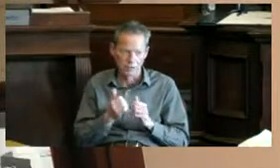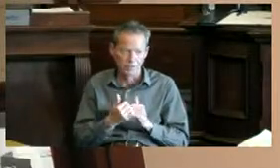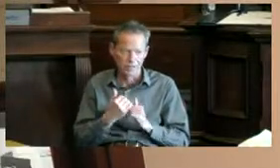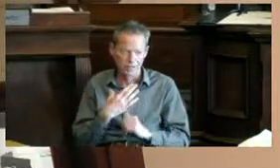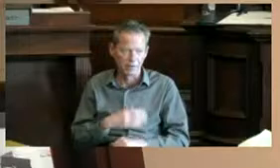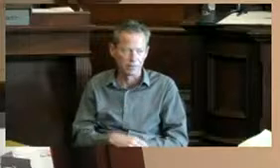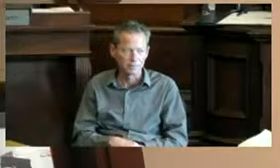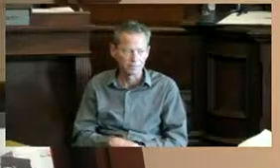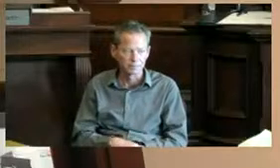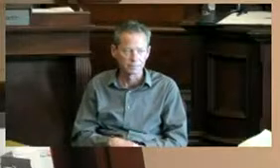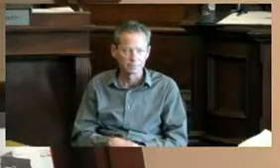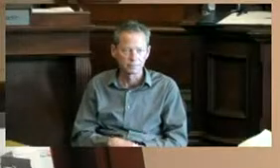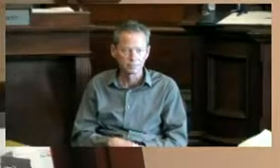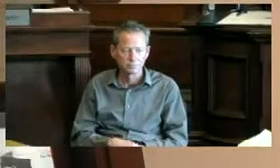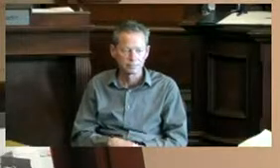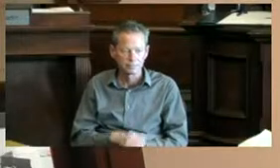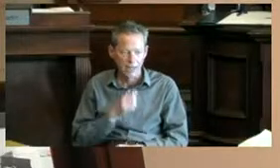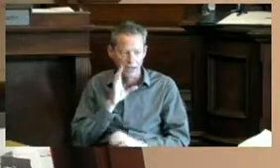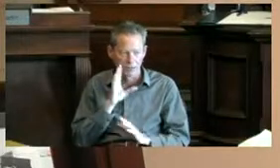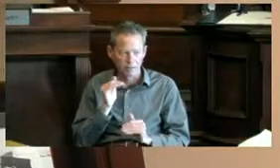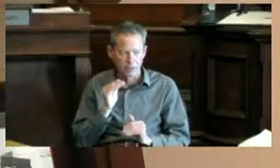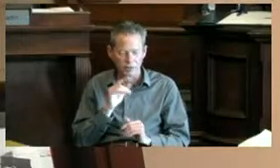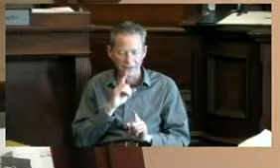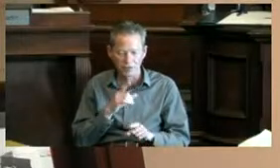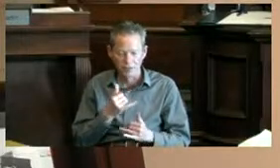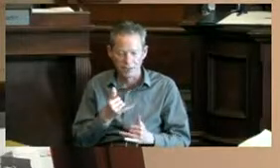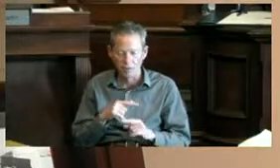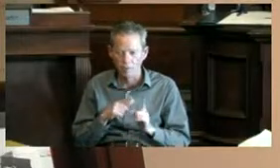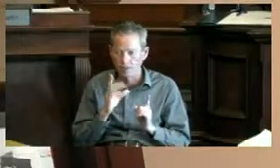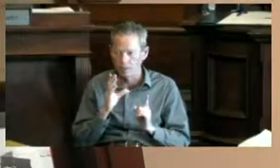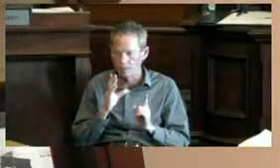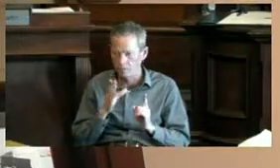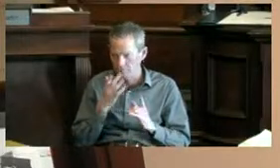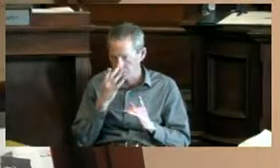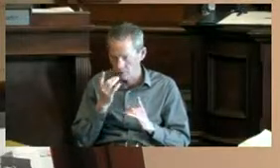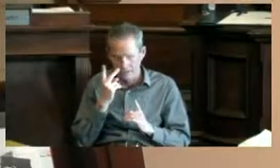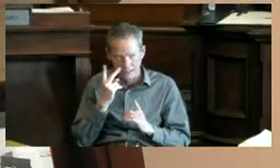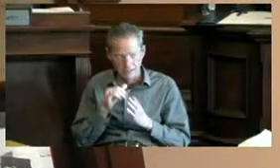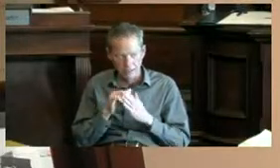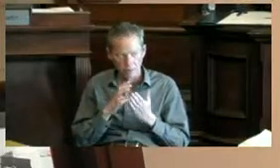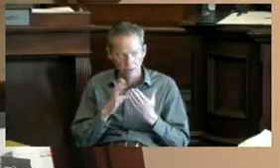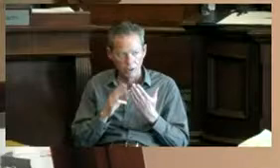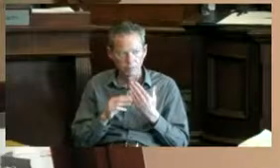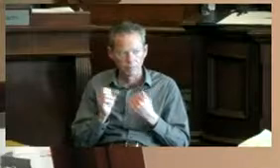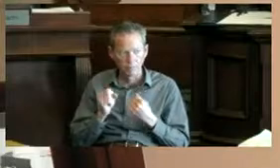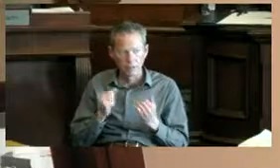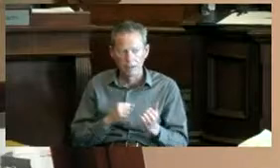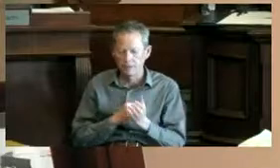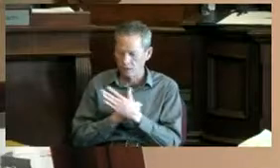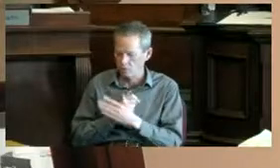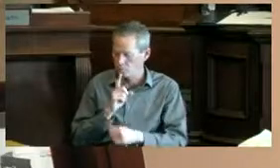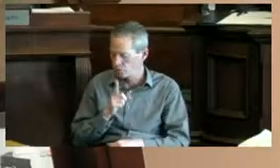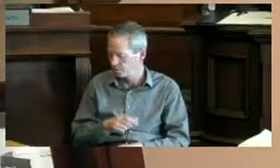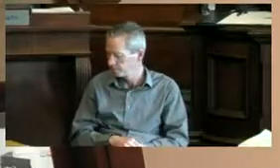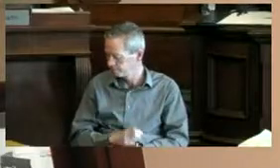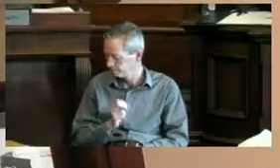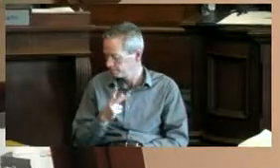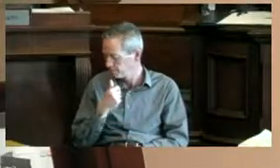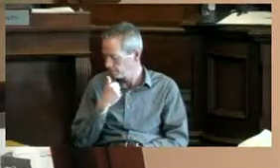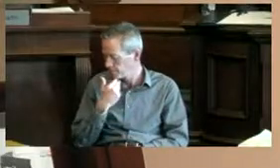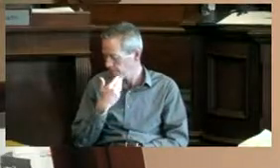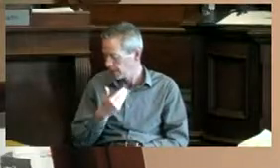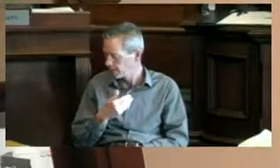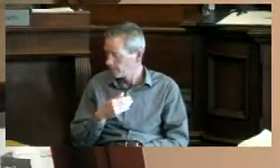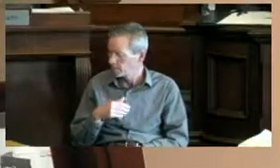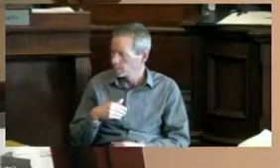over. I don't expect you to give me an answer now, but I would be interested in seeing that. Okay, thank you.